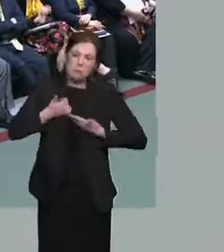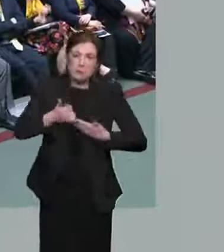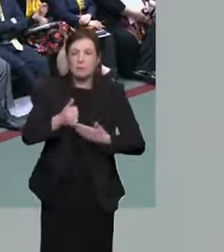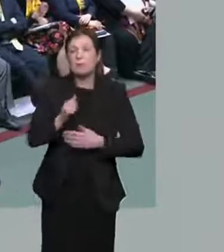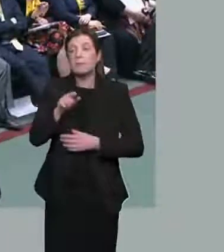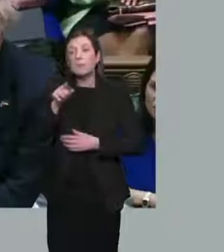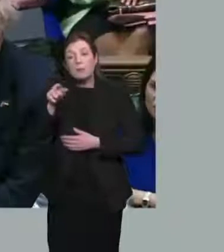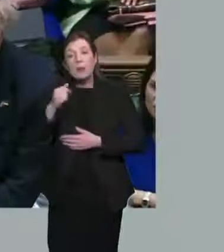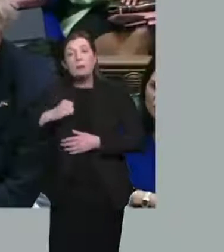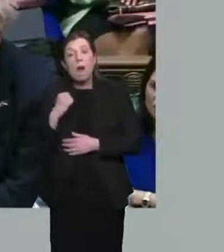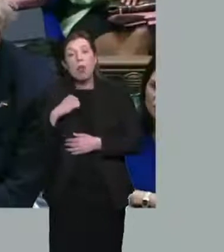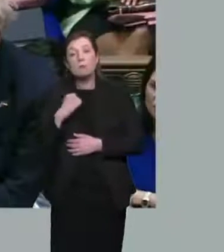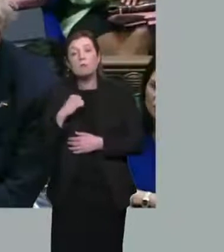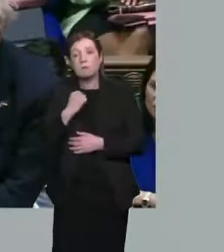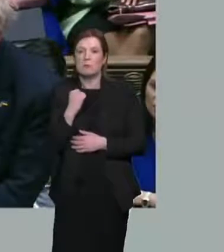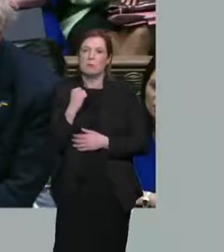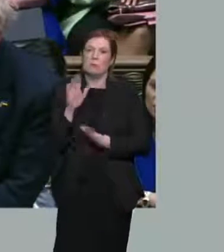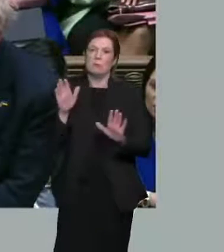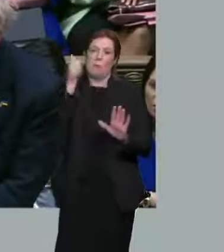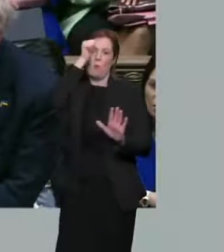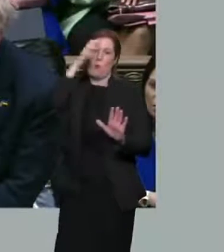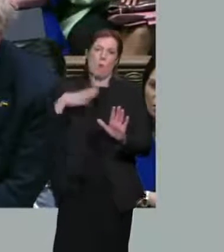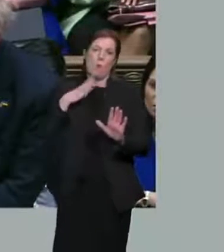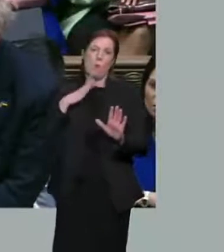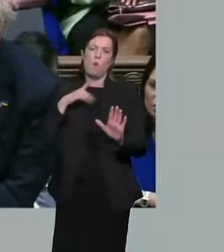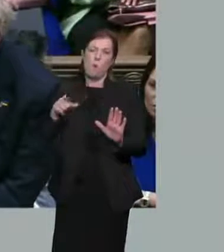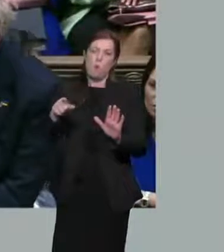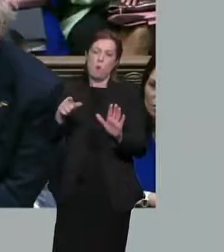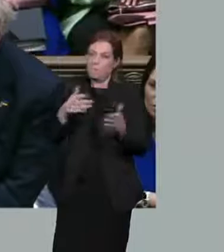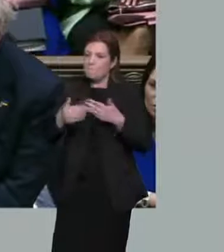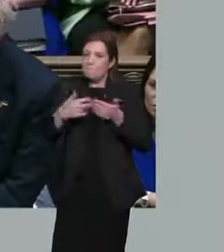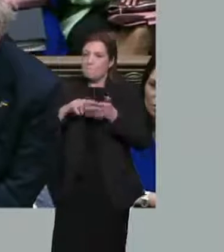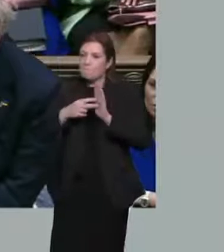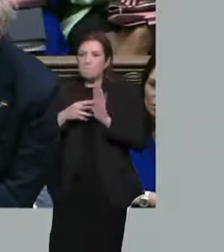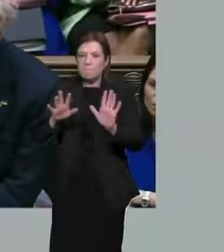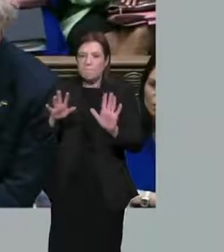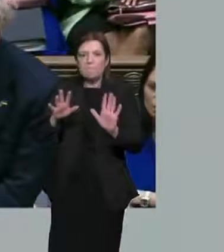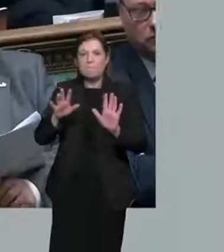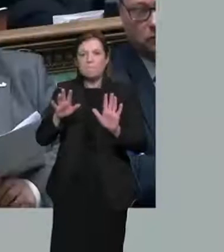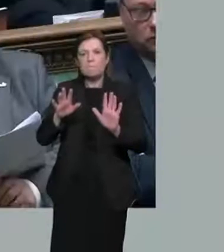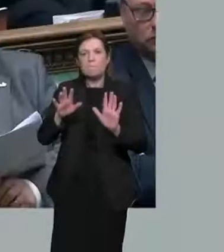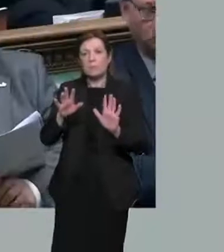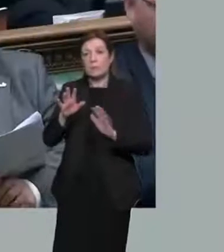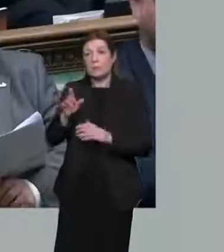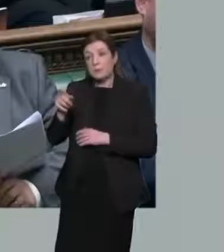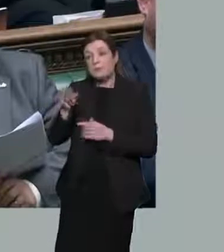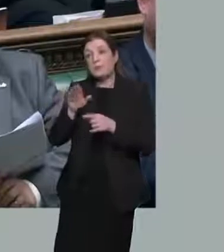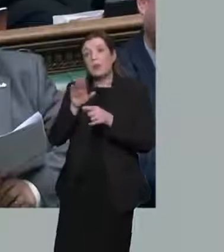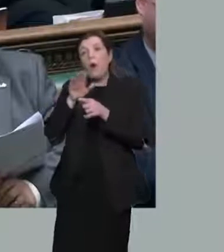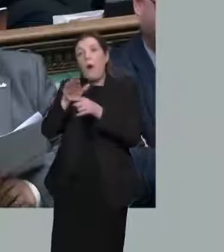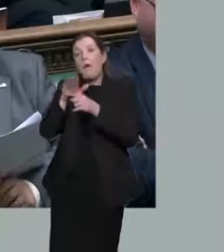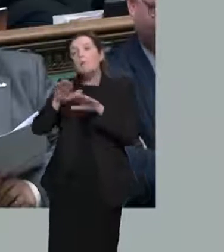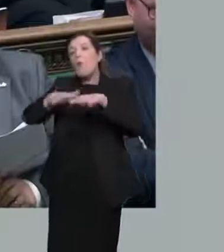I can tell him, is in the lead in helping this country to solve its energy problems, not just with more offshore